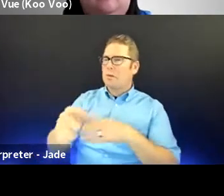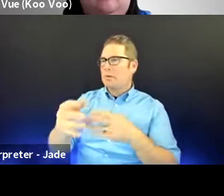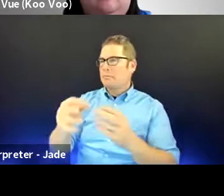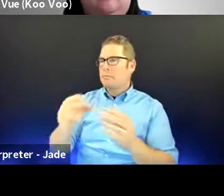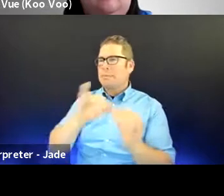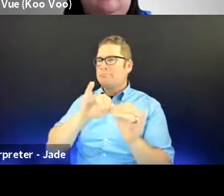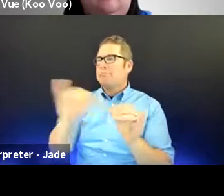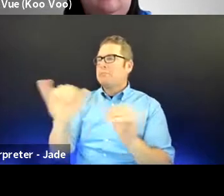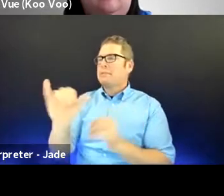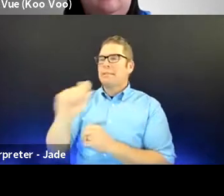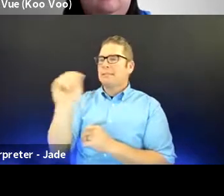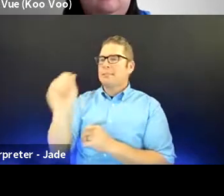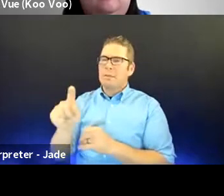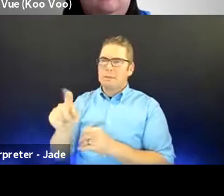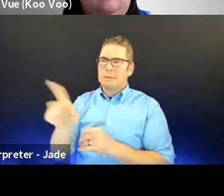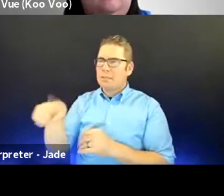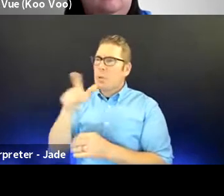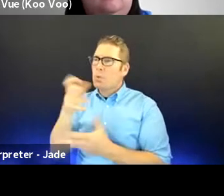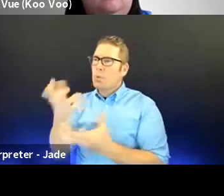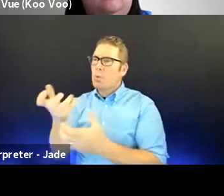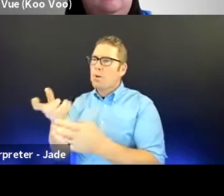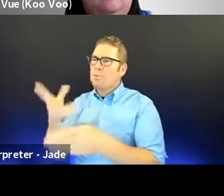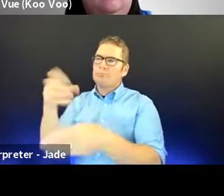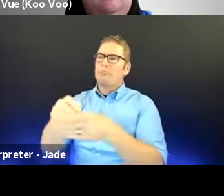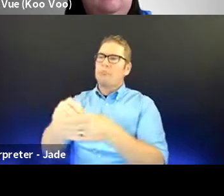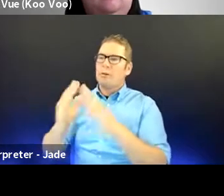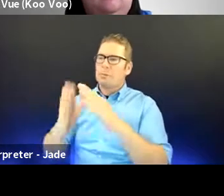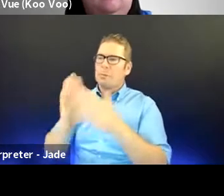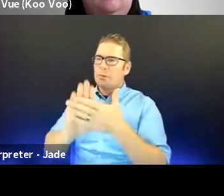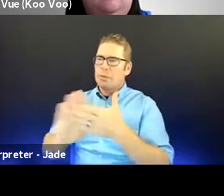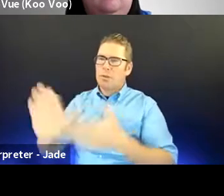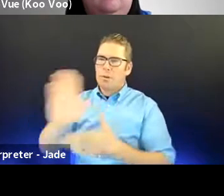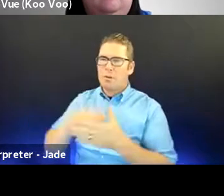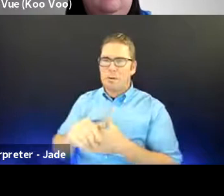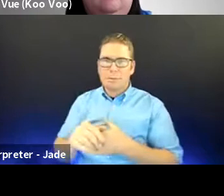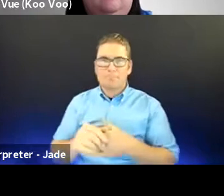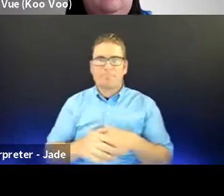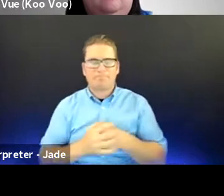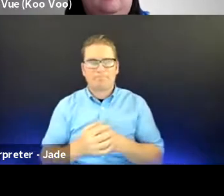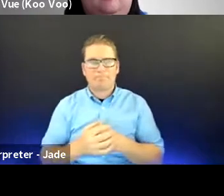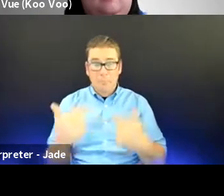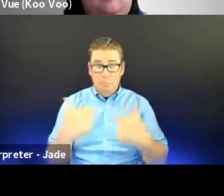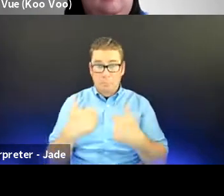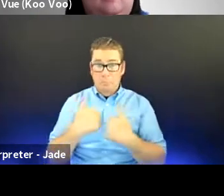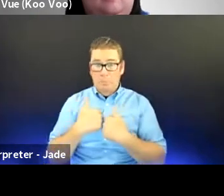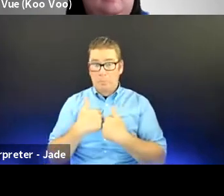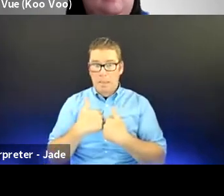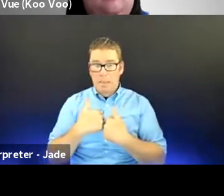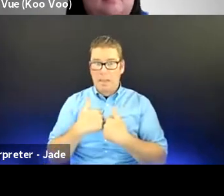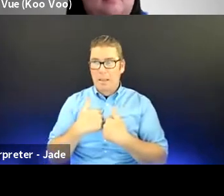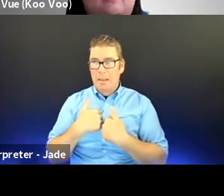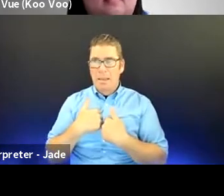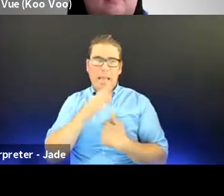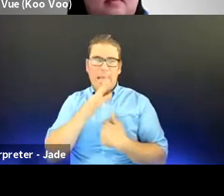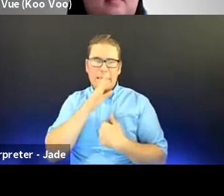community college? I'll speak from a science perspective or science faculty perspective. I know in sciences and chemistry and